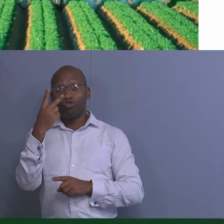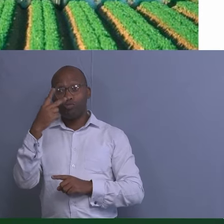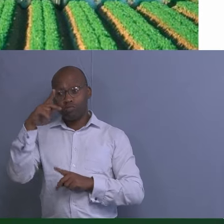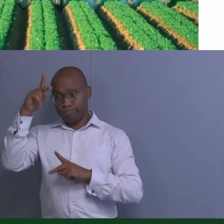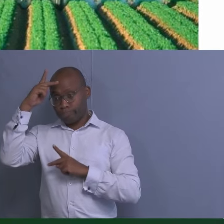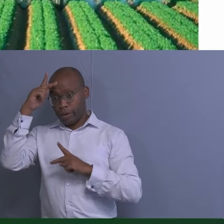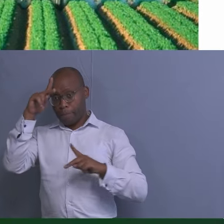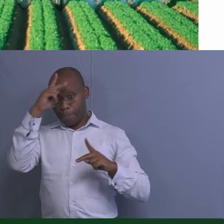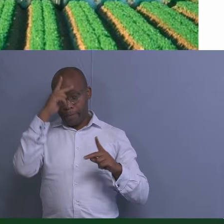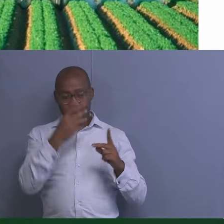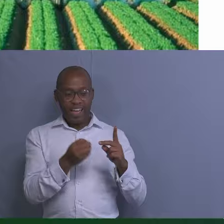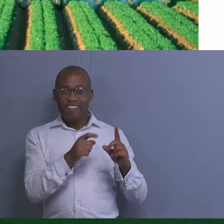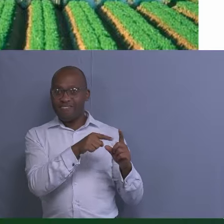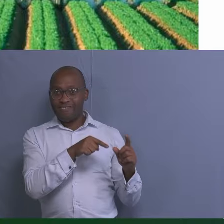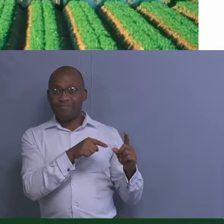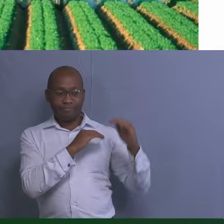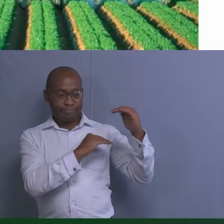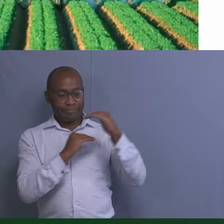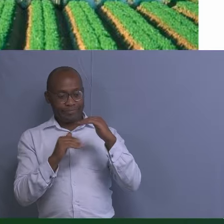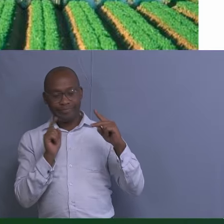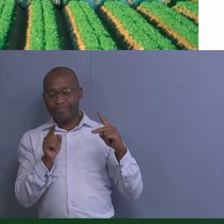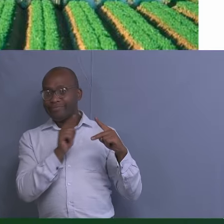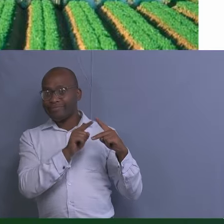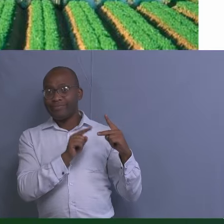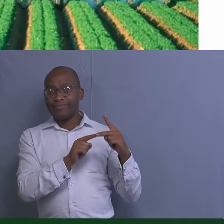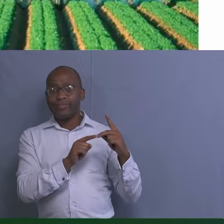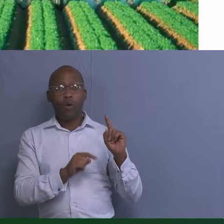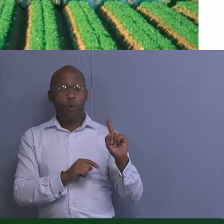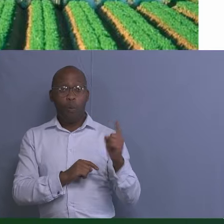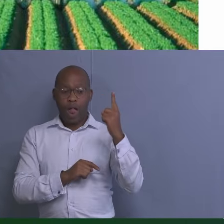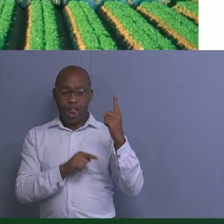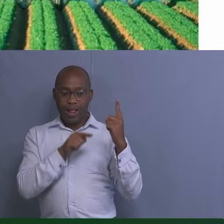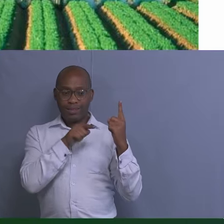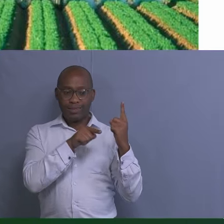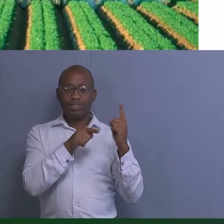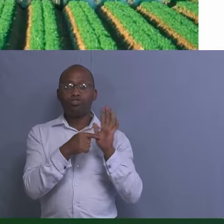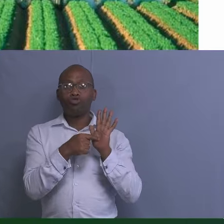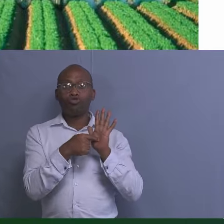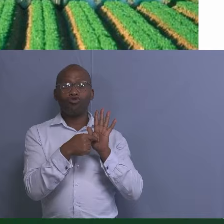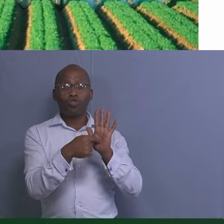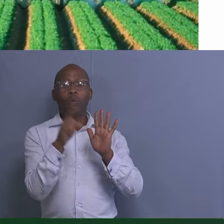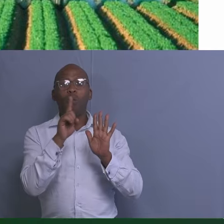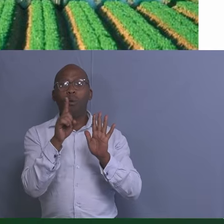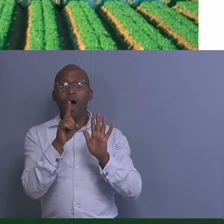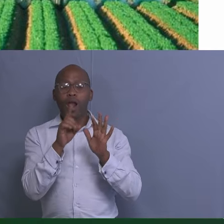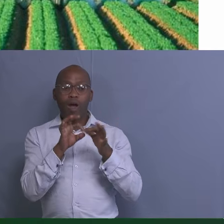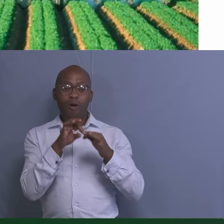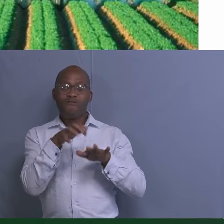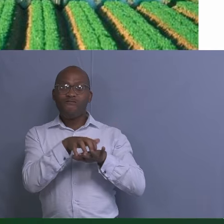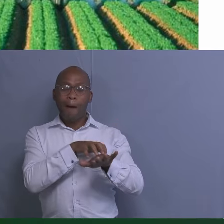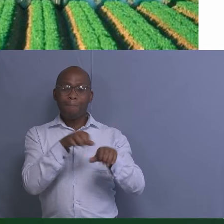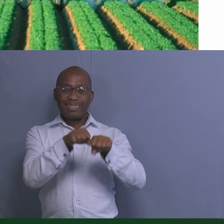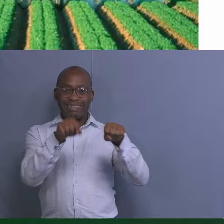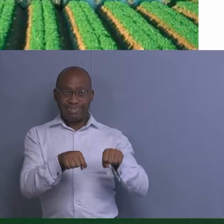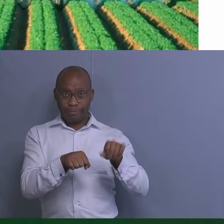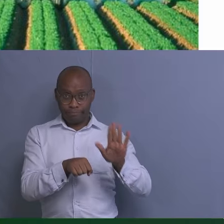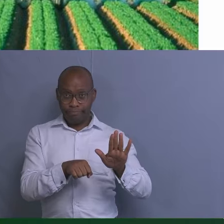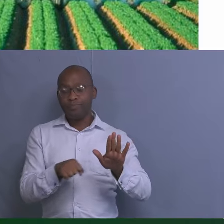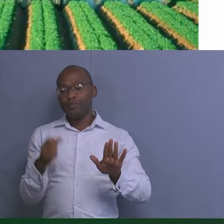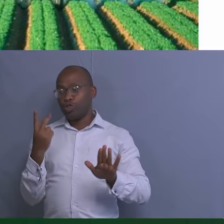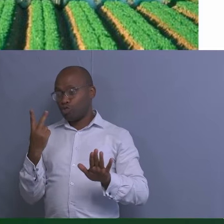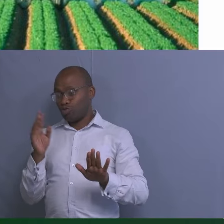figure 1.1, that is showing us subsistence farming system. Then figure 1.2 is